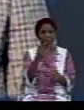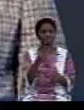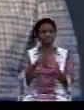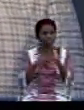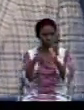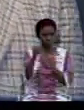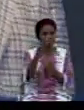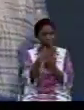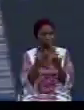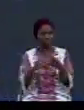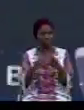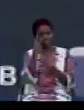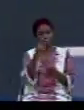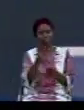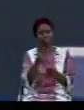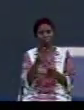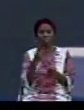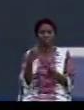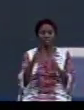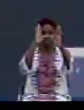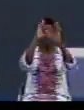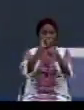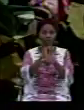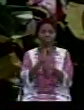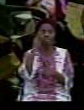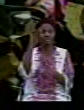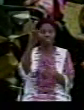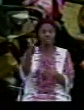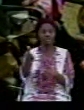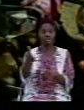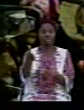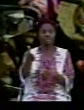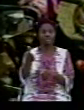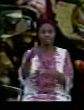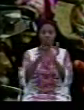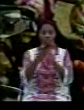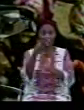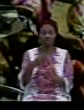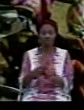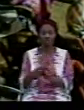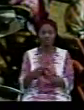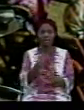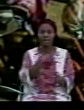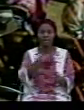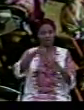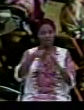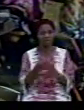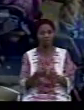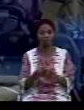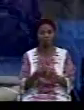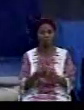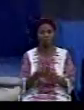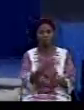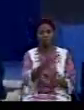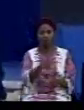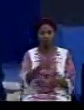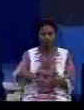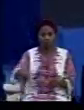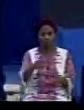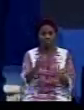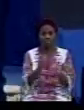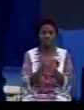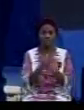to see. A miracle is right there. And then those who have anything swollen in their body or